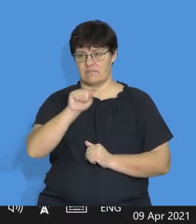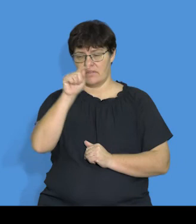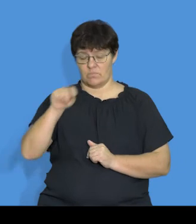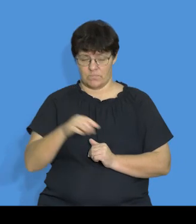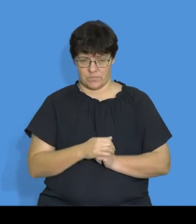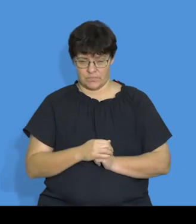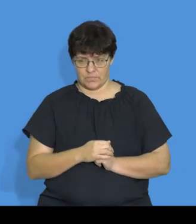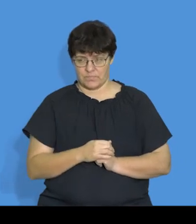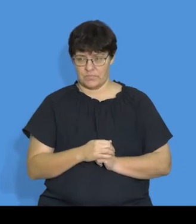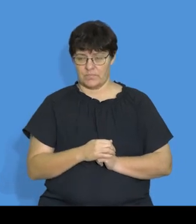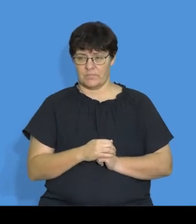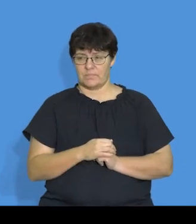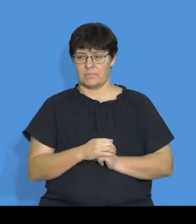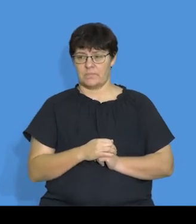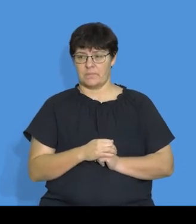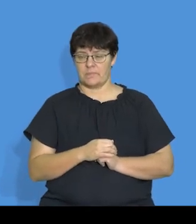0.75, all right?